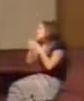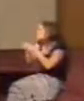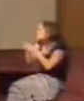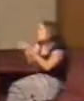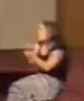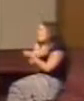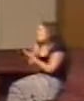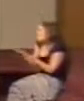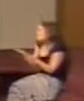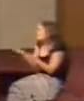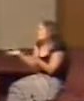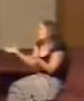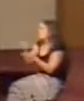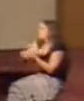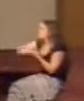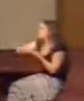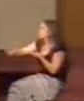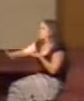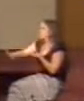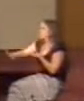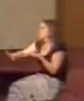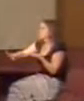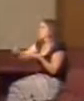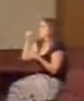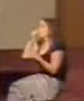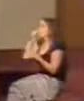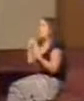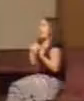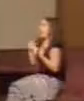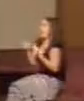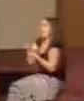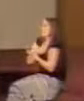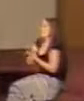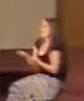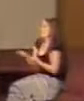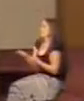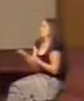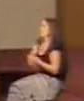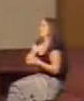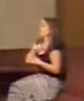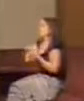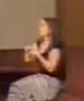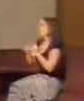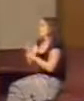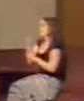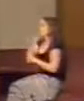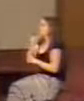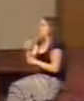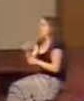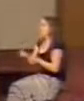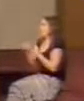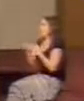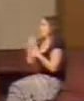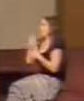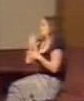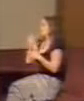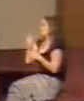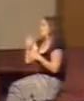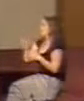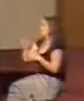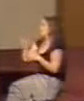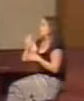is just wiped out, and you thought you had it. My friend said, "How many bars does your father have?" I said, "He has 3 in